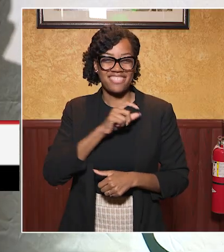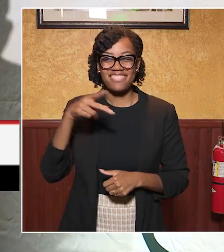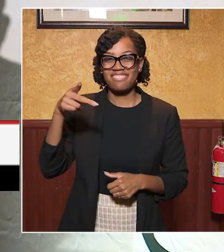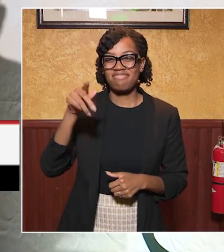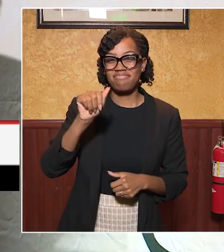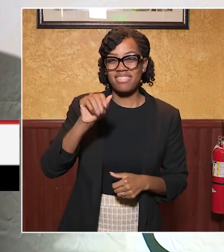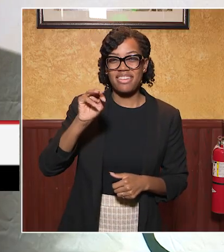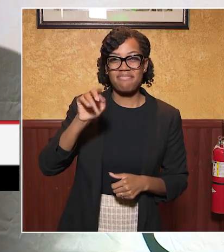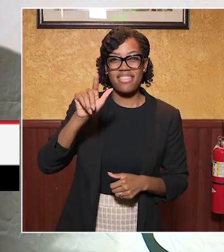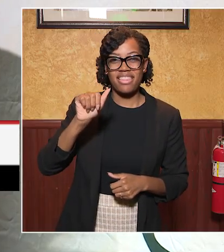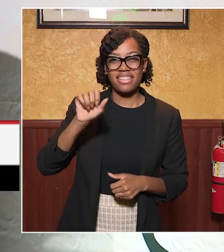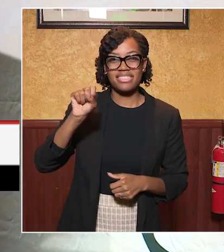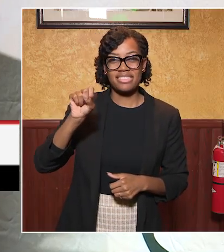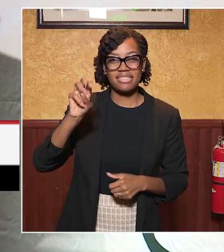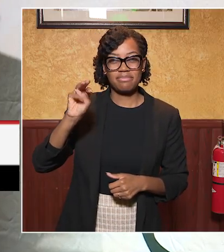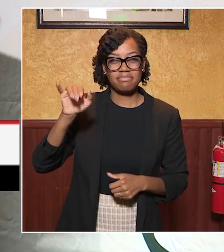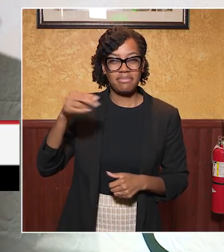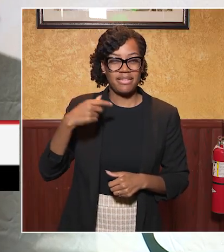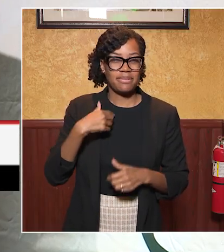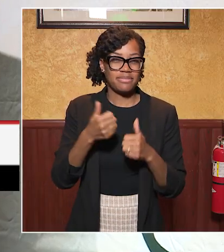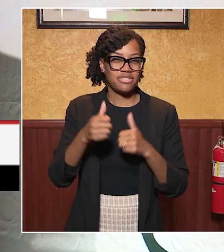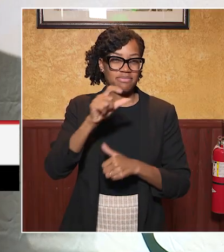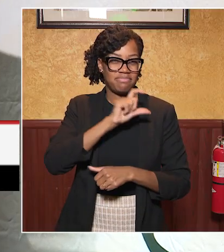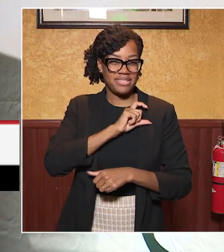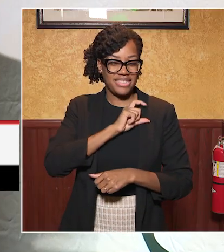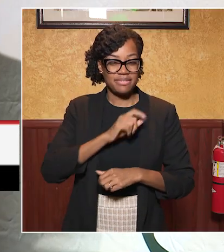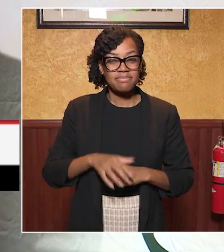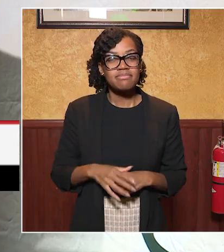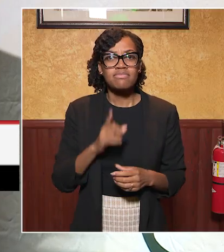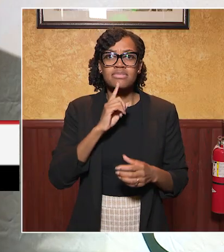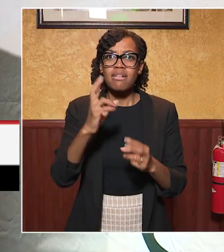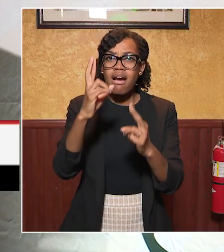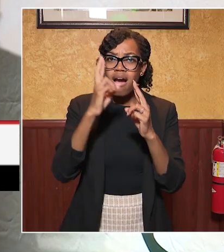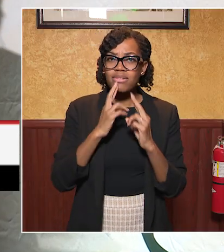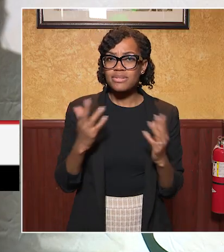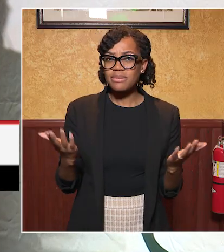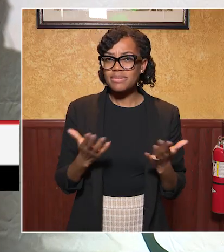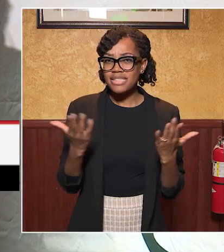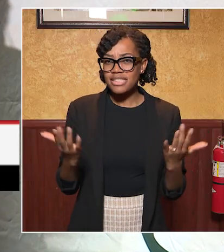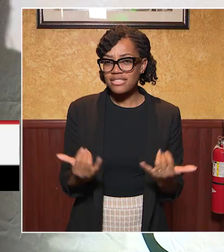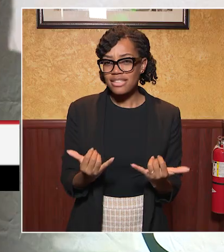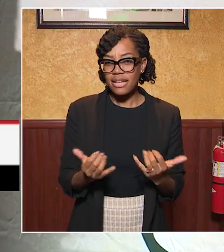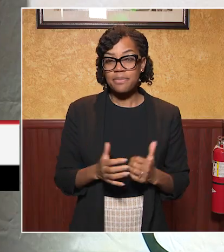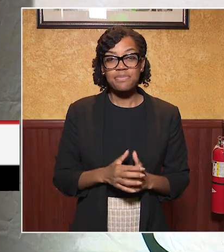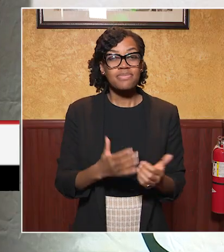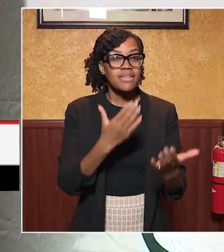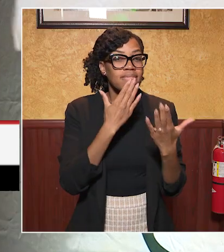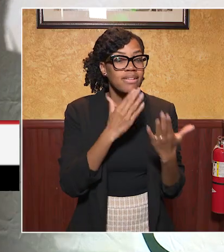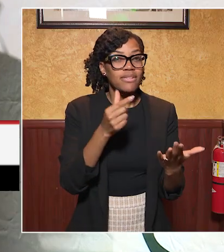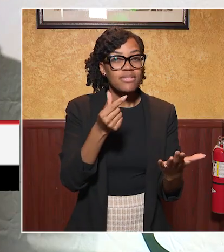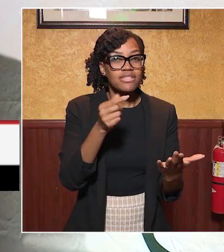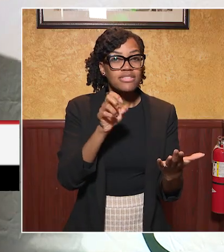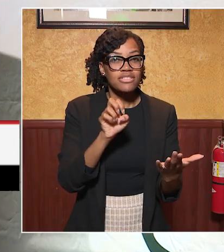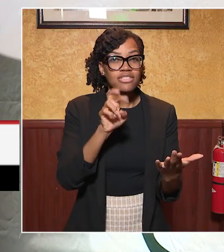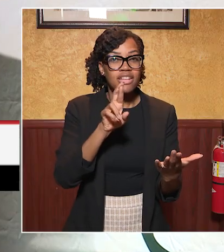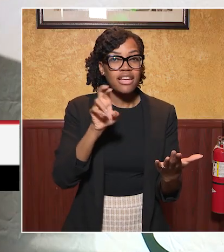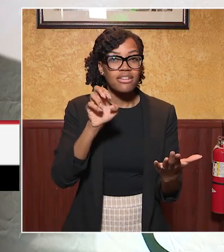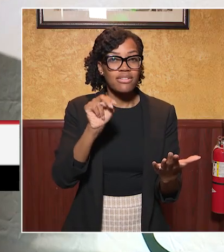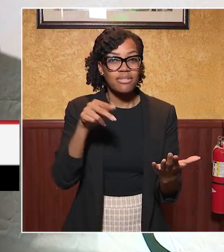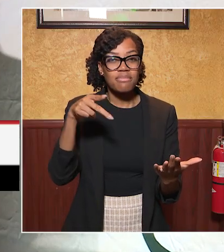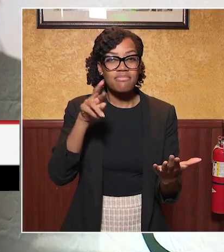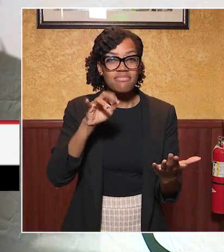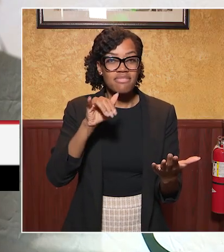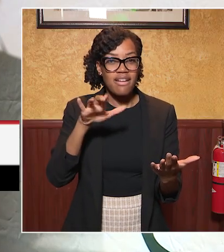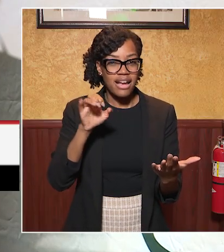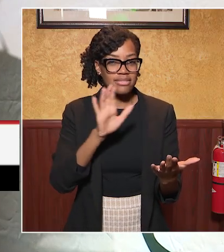Police Department, and it is truly an honor to be here today. First, I want to thank Garen Price and his team at the Downtown DC